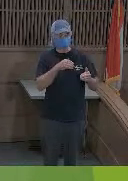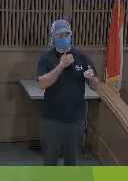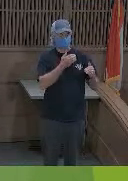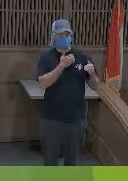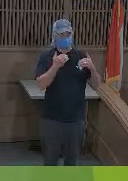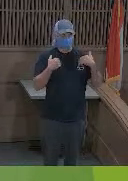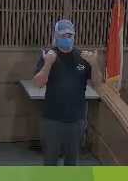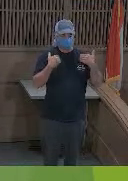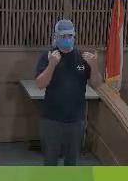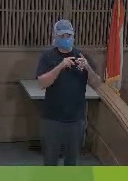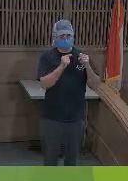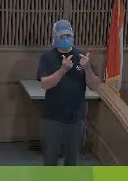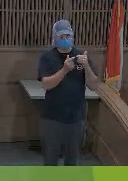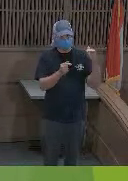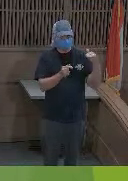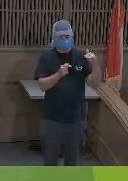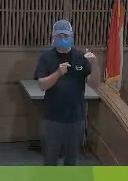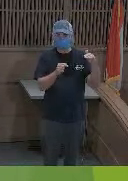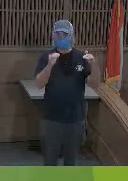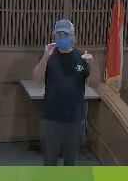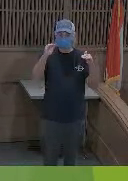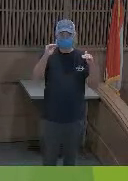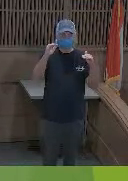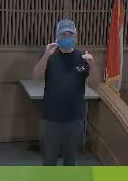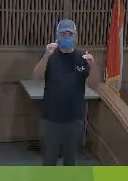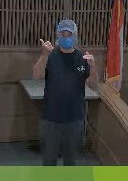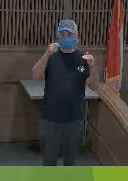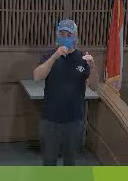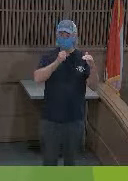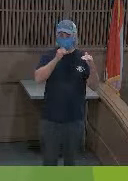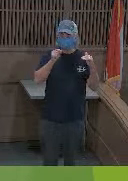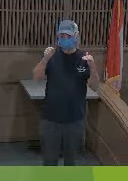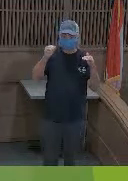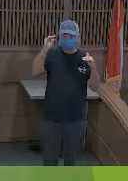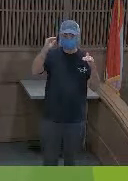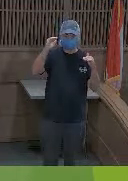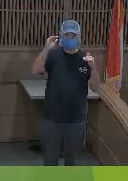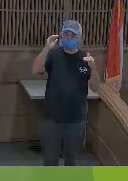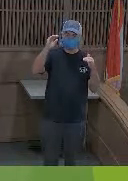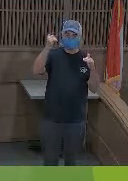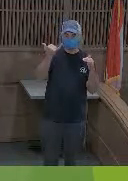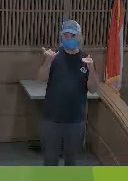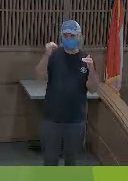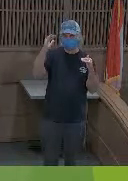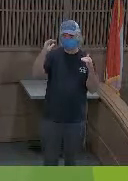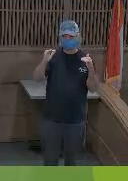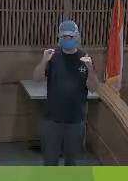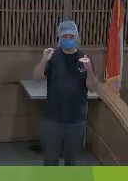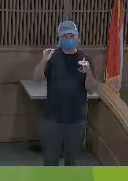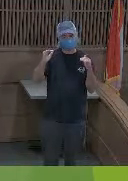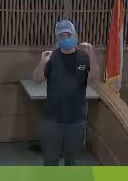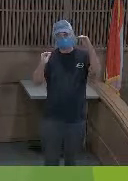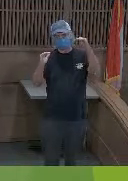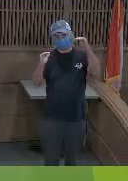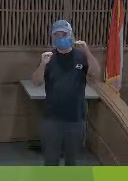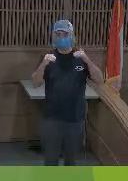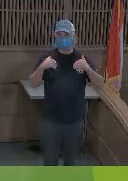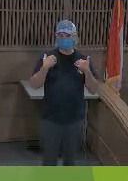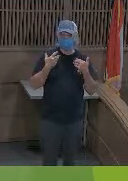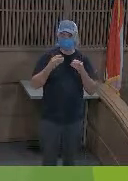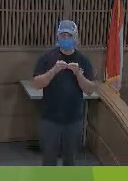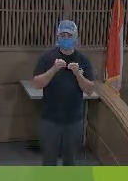look, and this orange column is since July 15th,